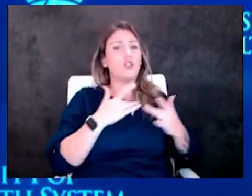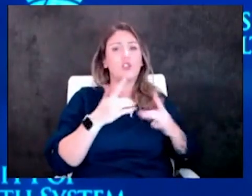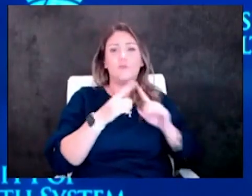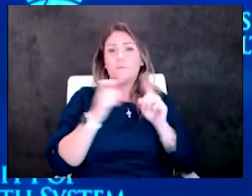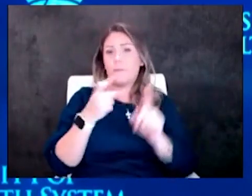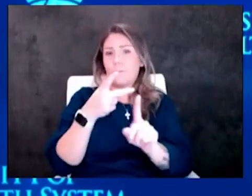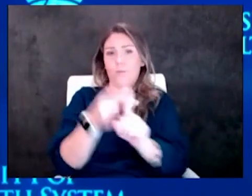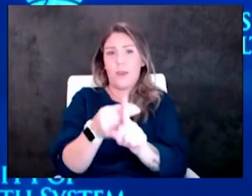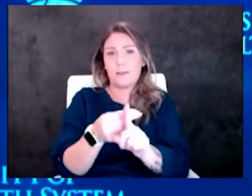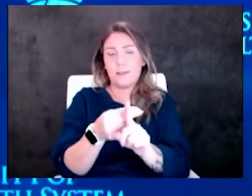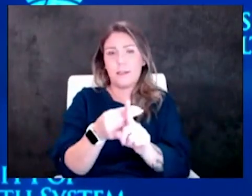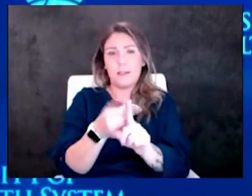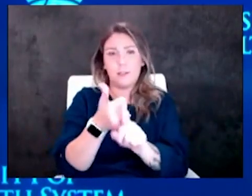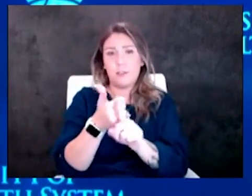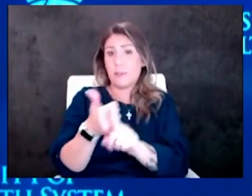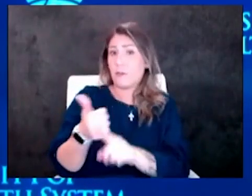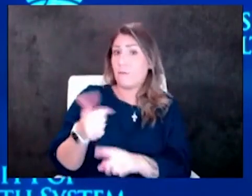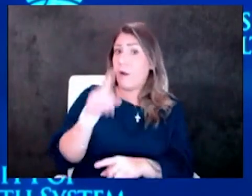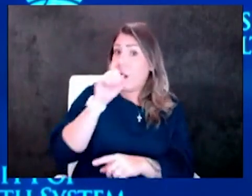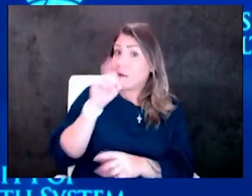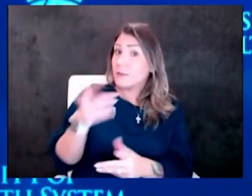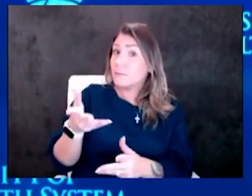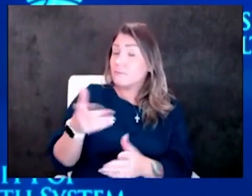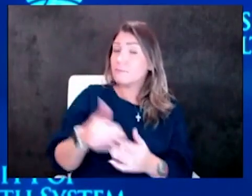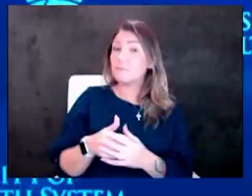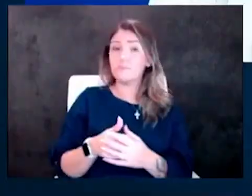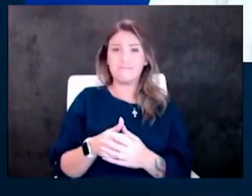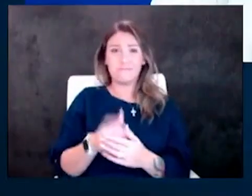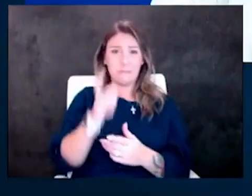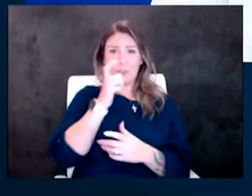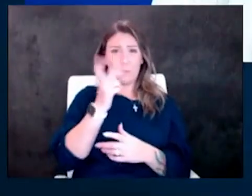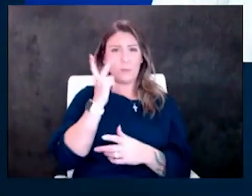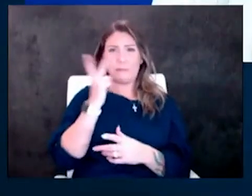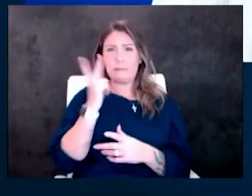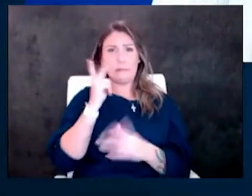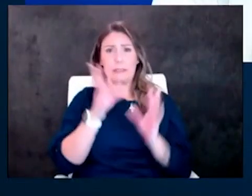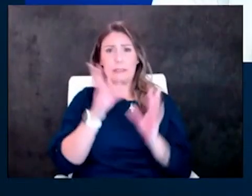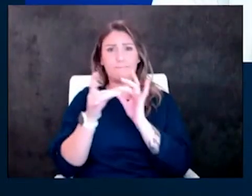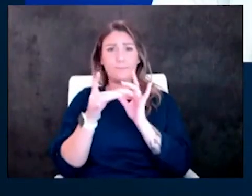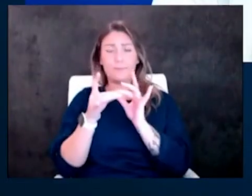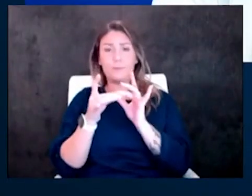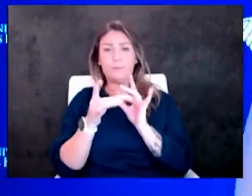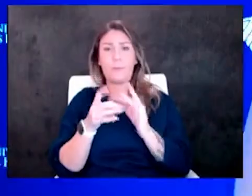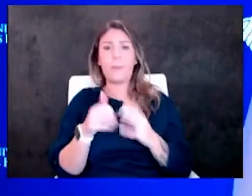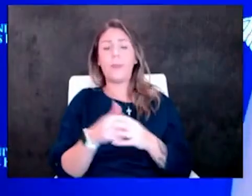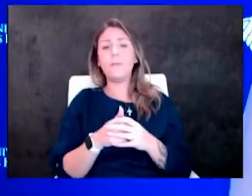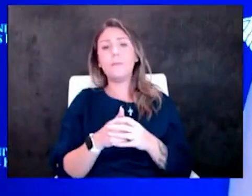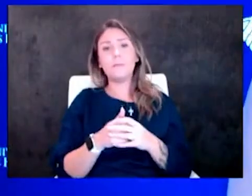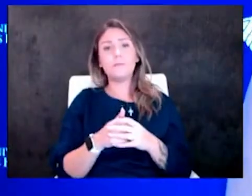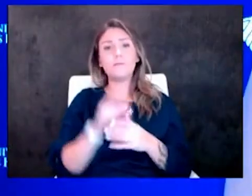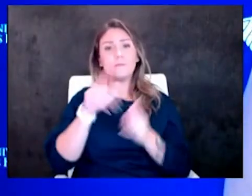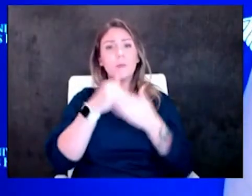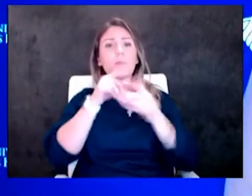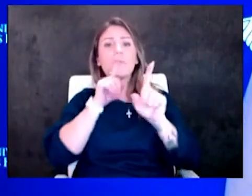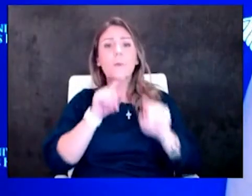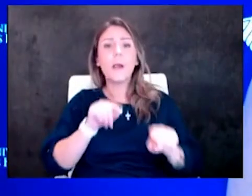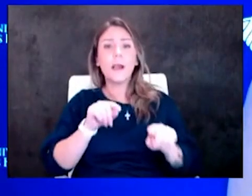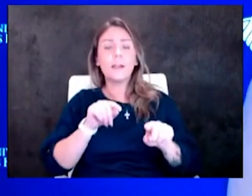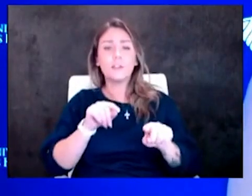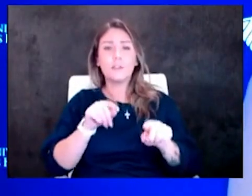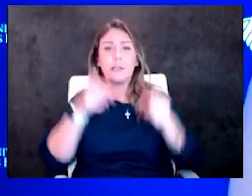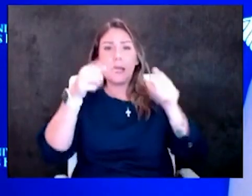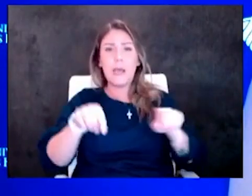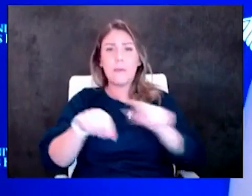vaccination itself. Hawk. Yeah, I wouldn't see a mechanism there. Again, really all of that reaction takes place locally at the tissues and in